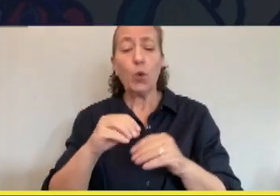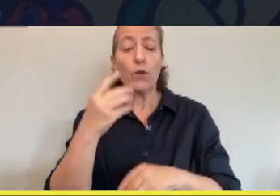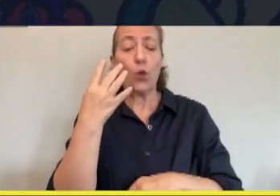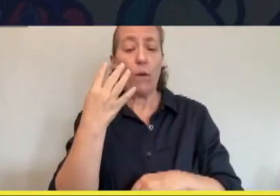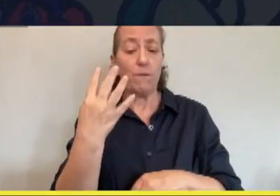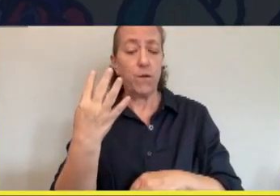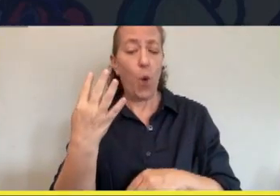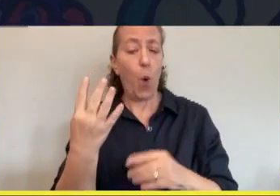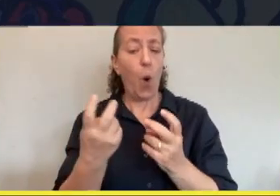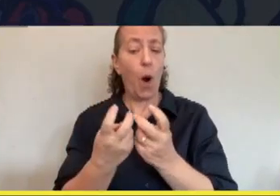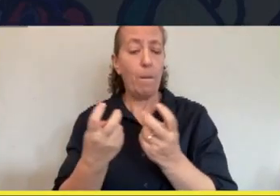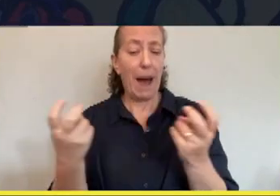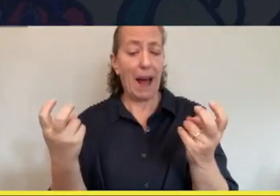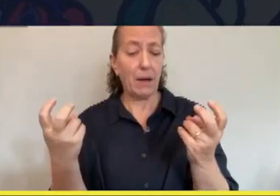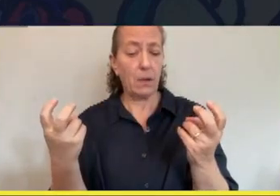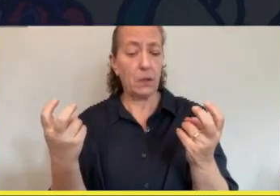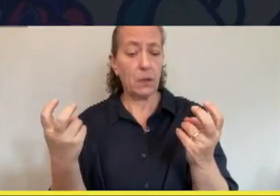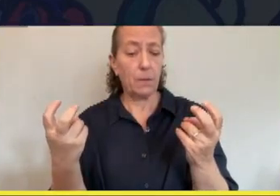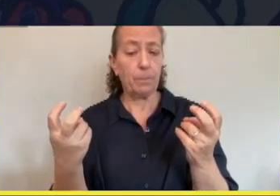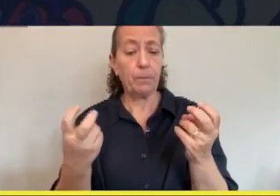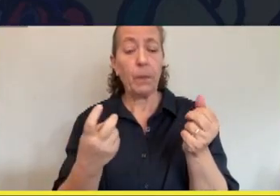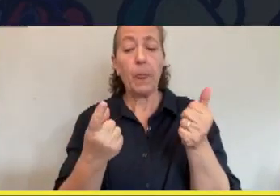first including our 2 overview